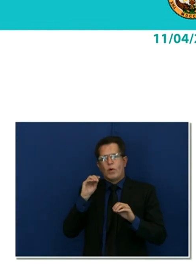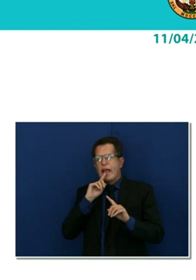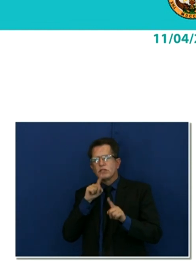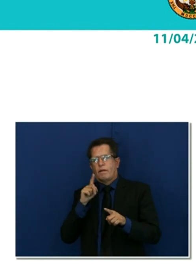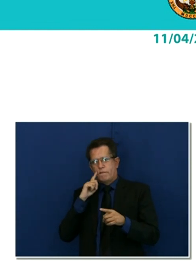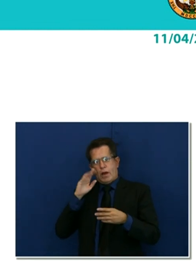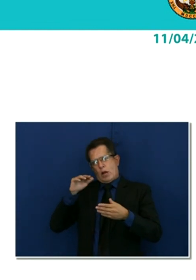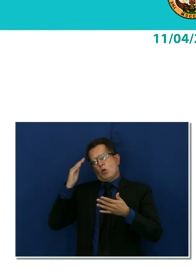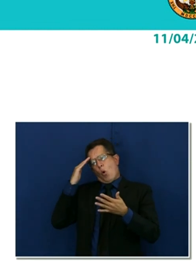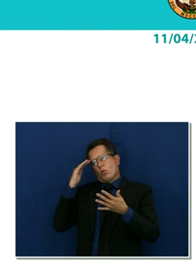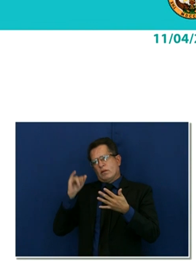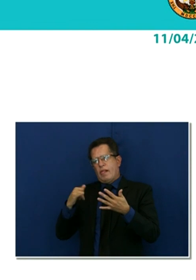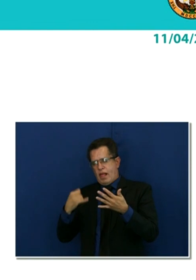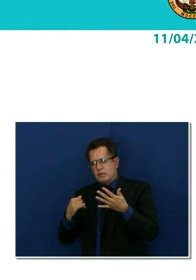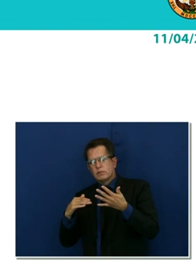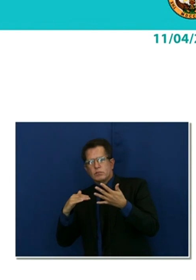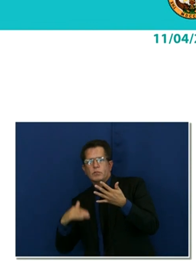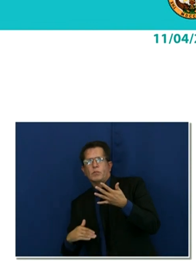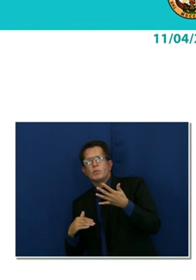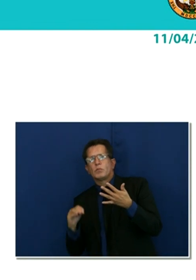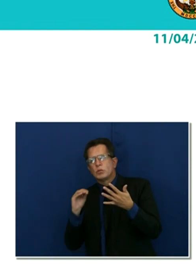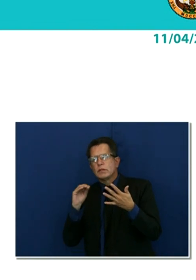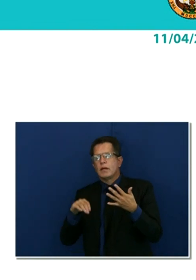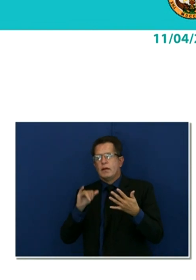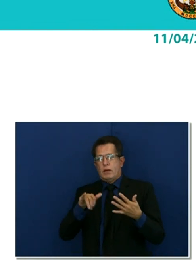information identified.